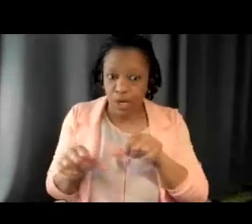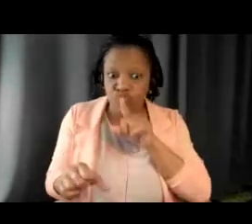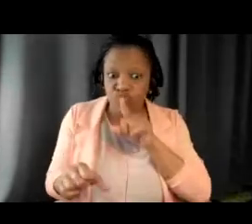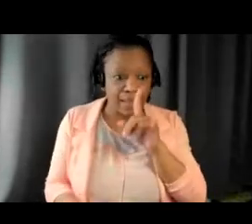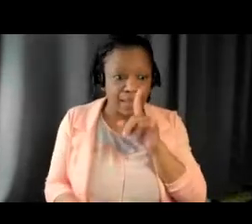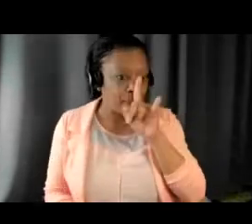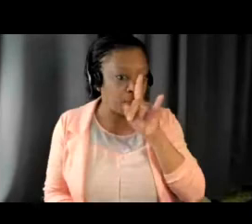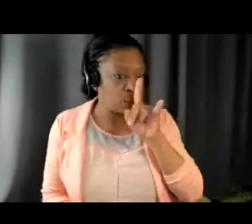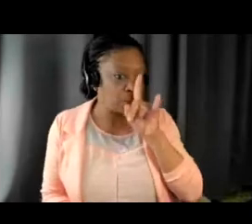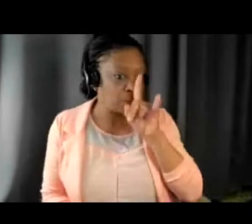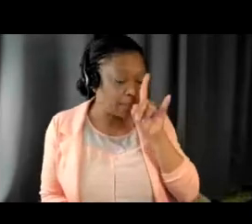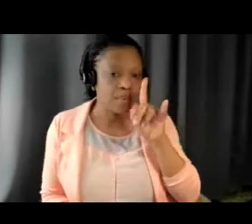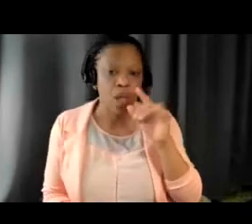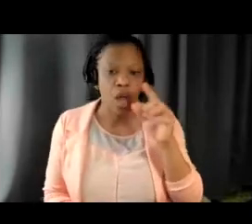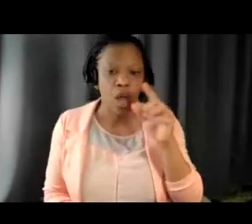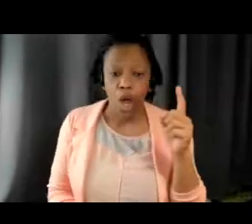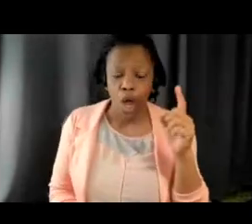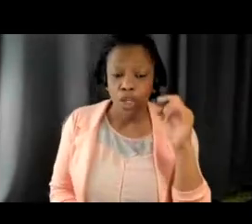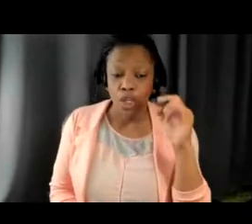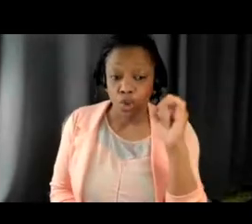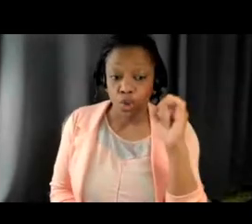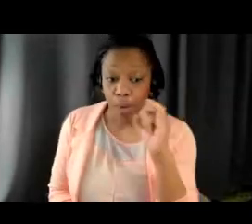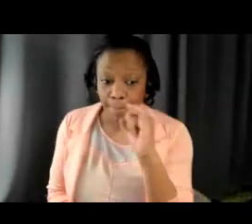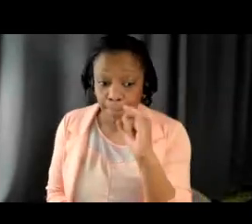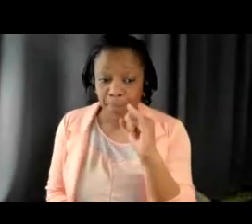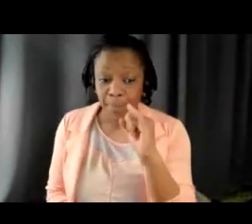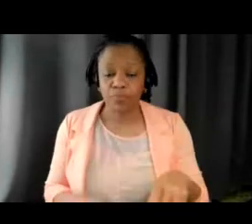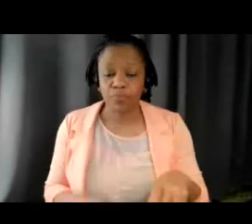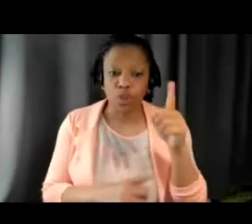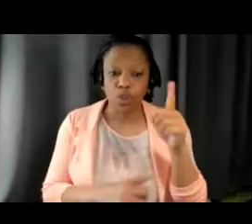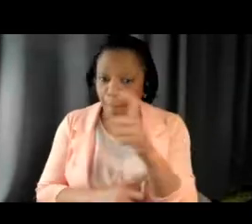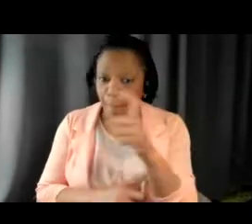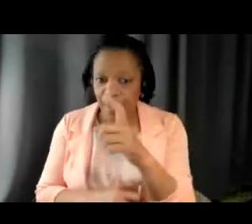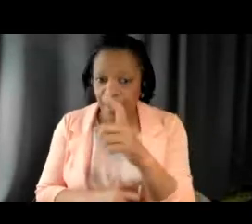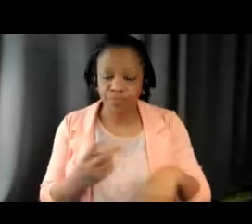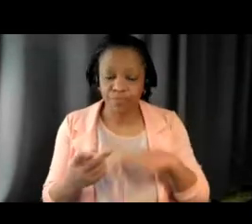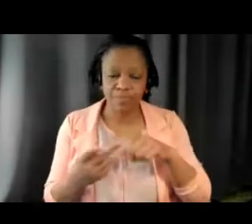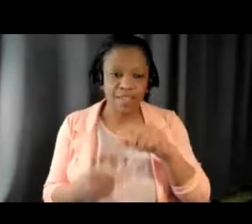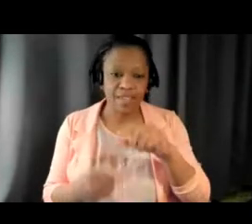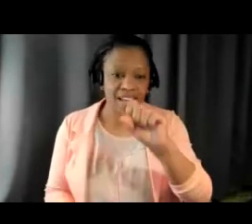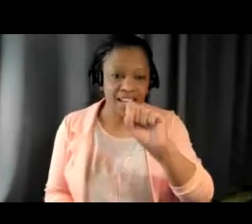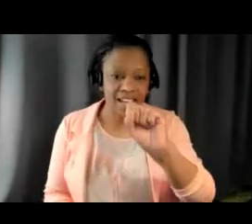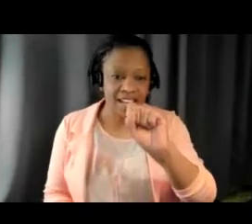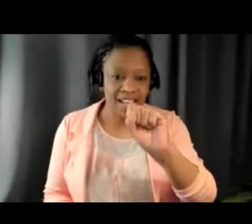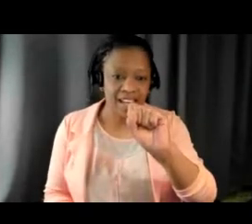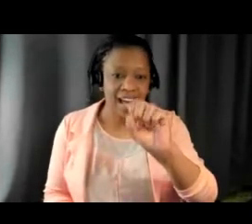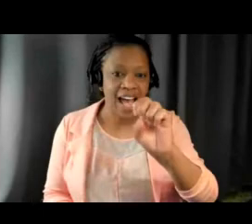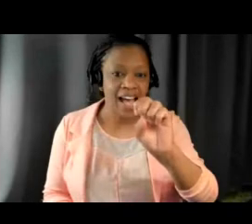We got our shrimp, Okay. got our C-pack, This is all good stuff.